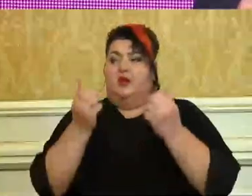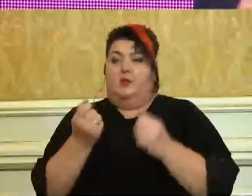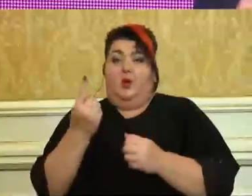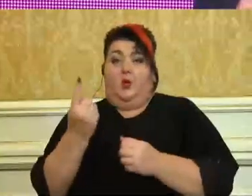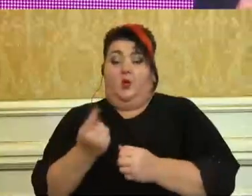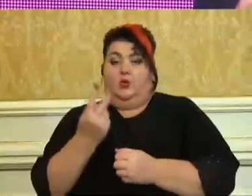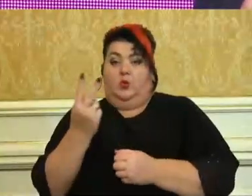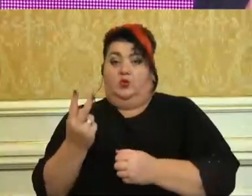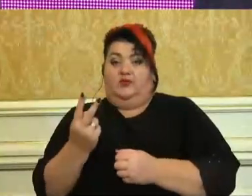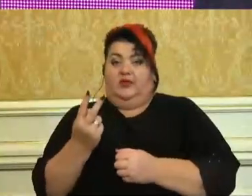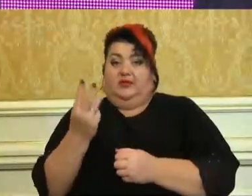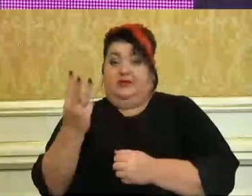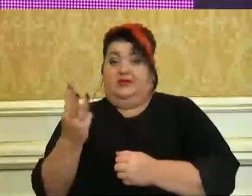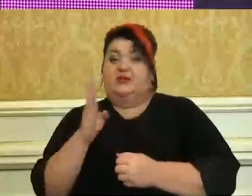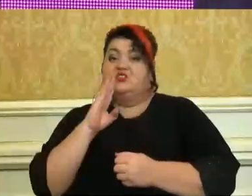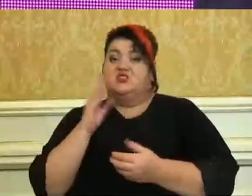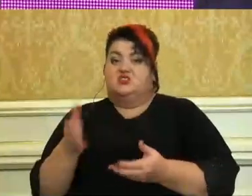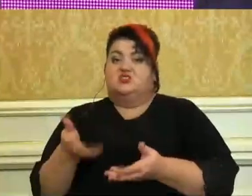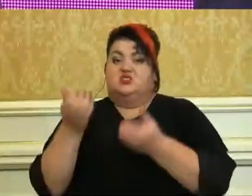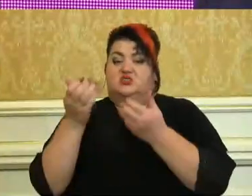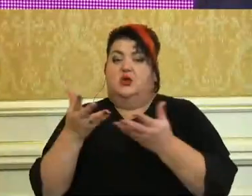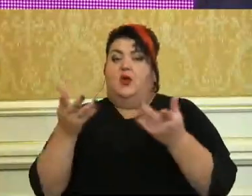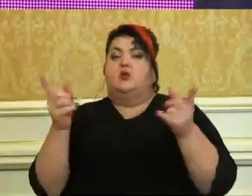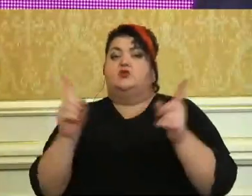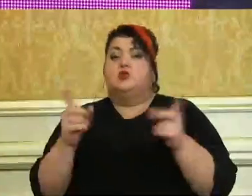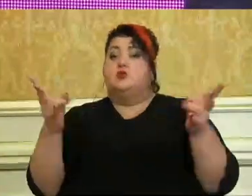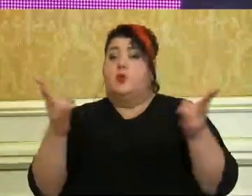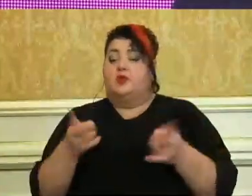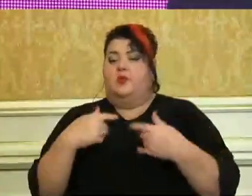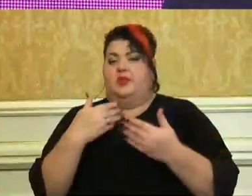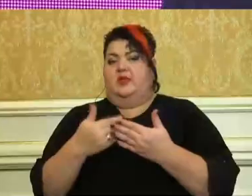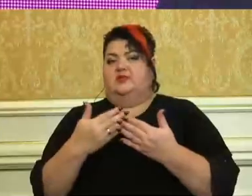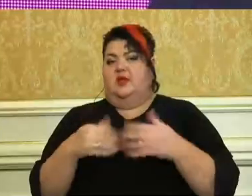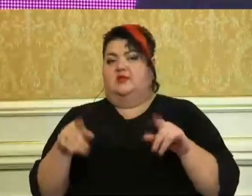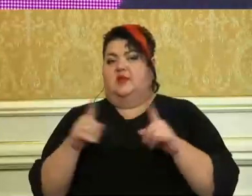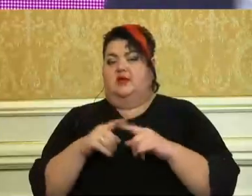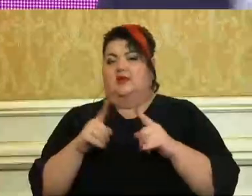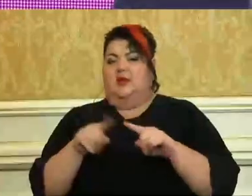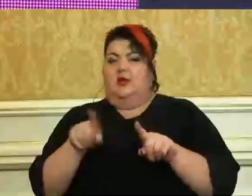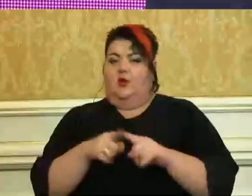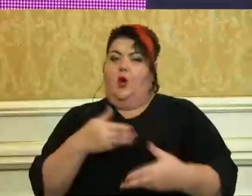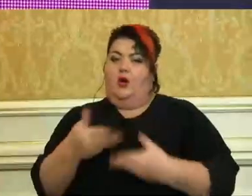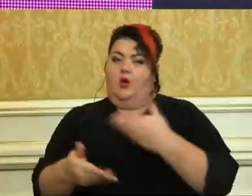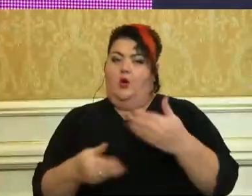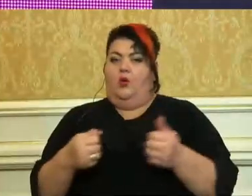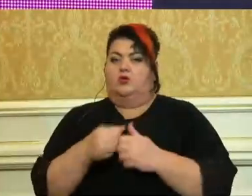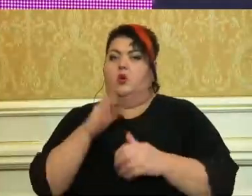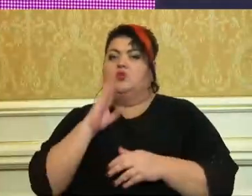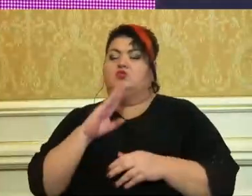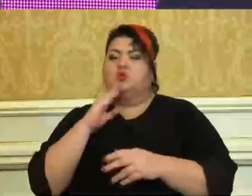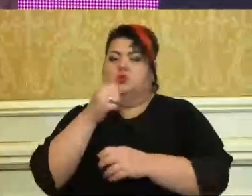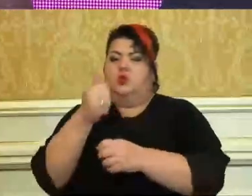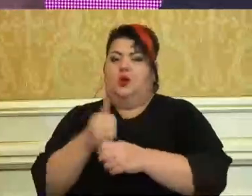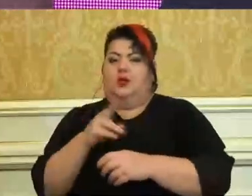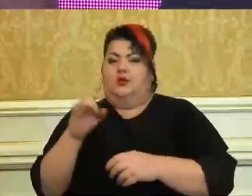to support one, two, three women. Then it would be a kind of a great important step to